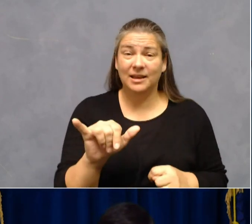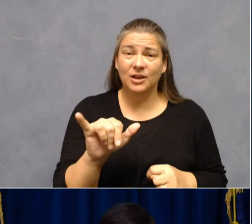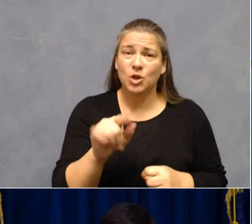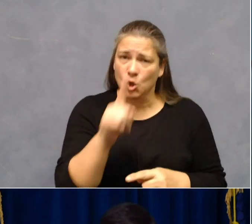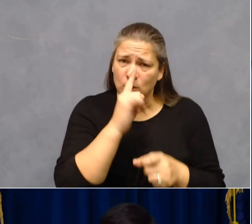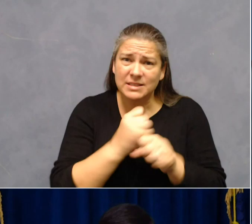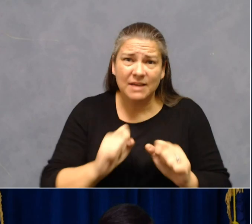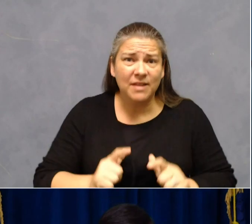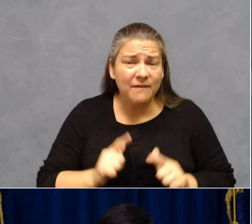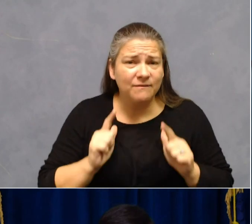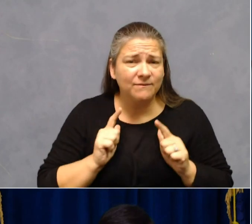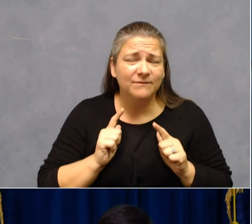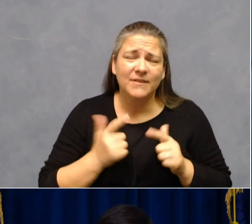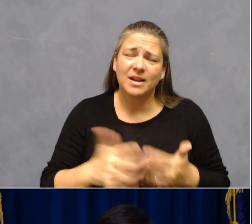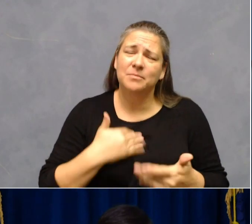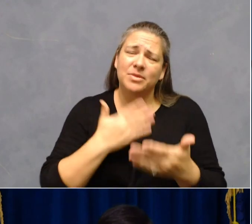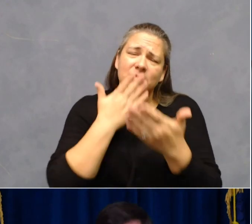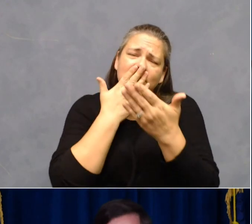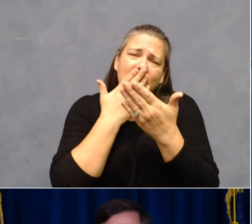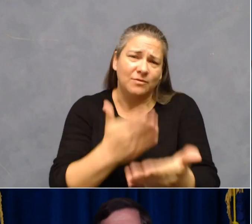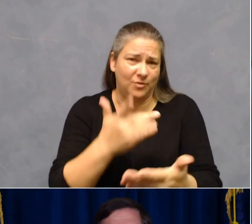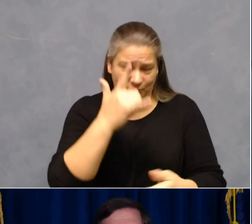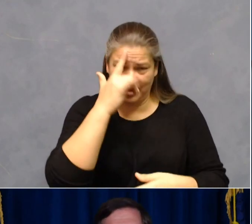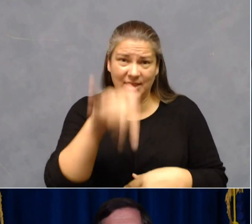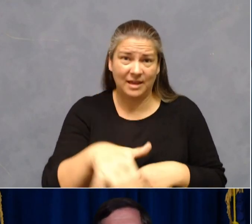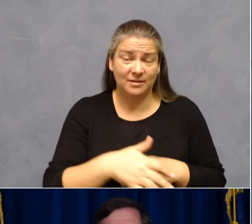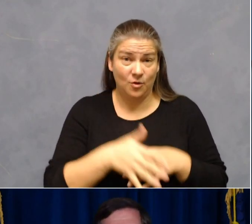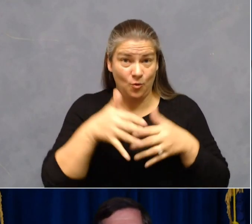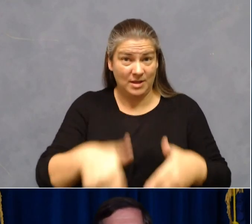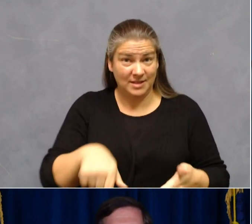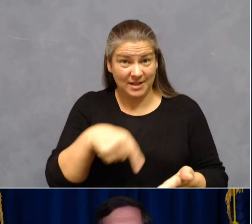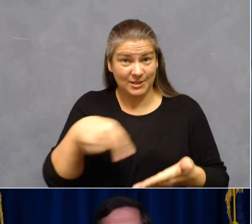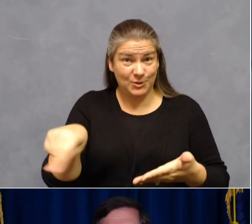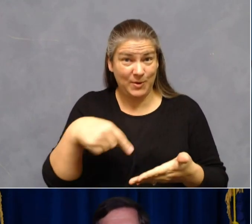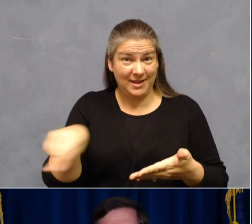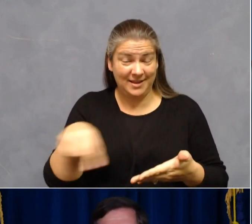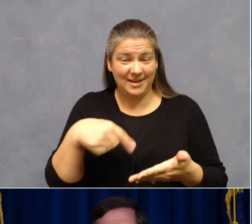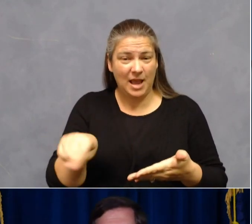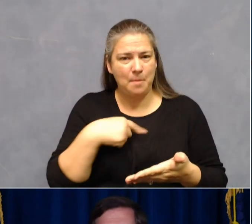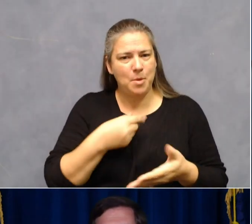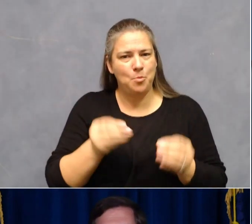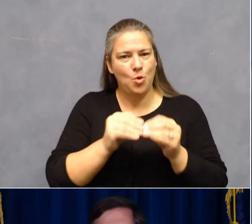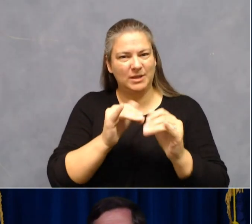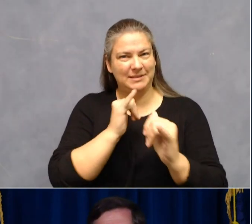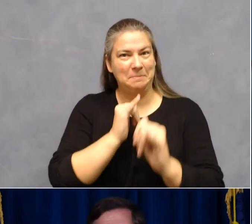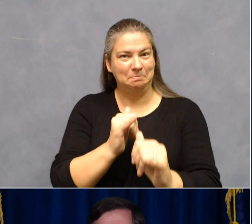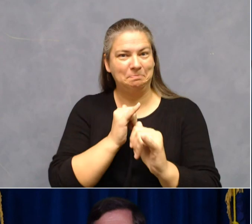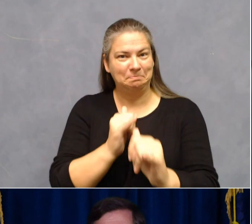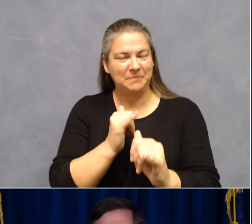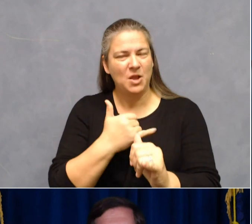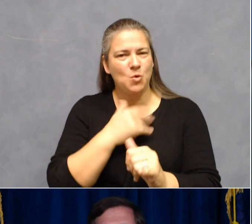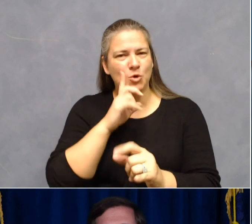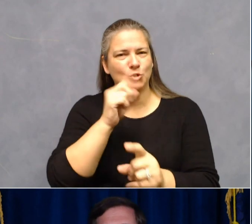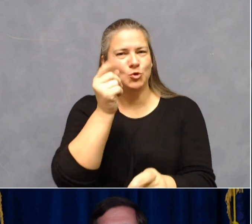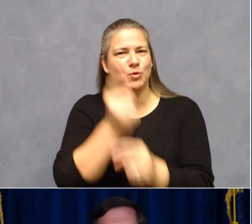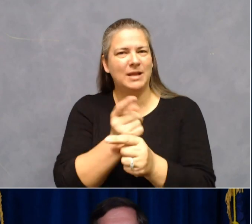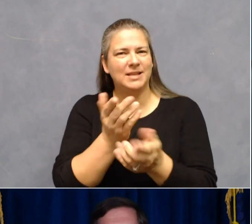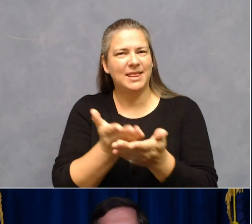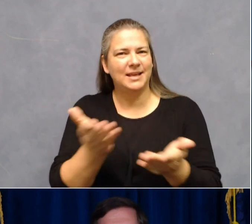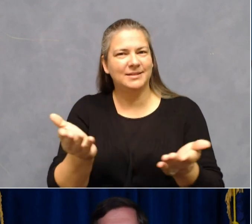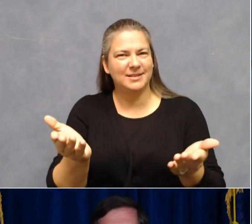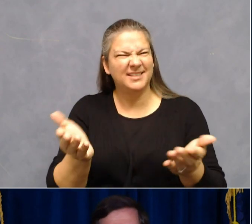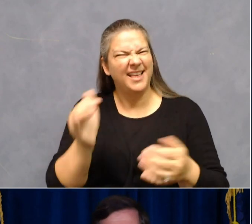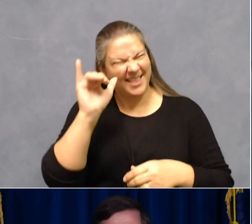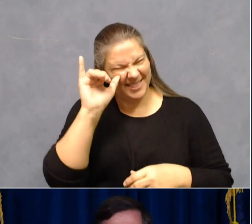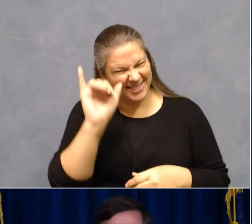grateful. For the rest of this week, Matt, I'm going to try to be more like you, trying to do the right things. And that's what we ask